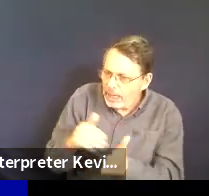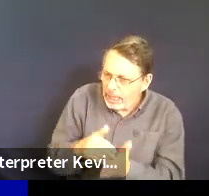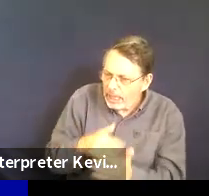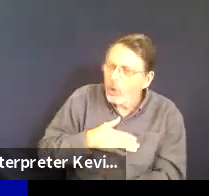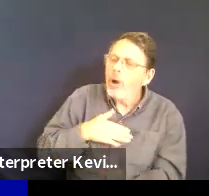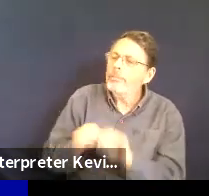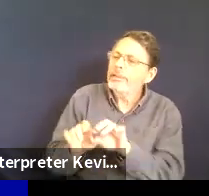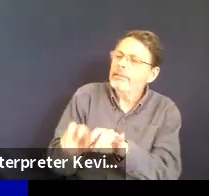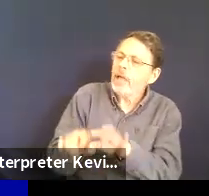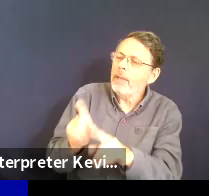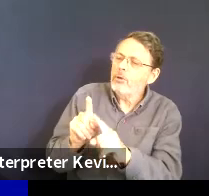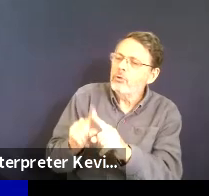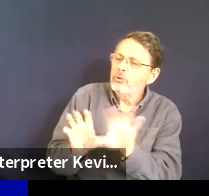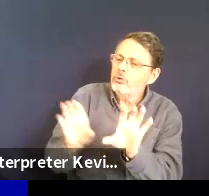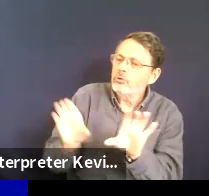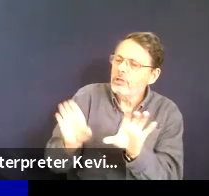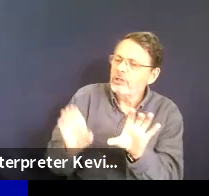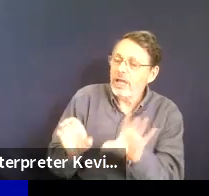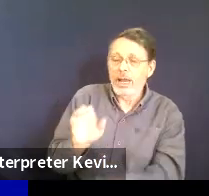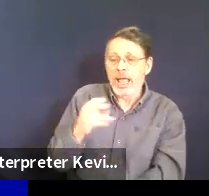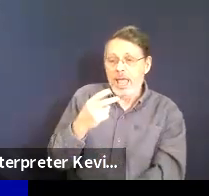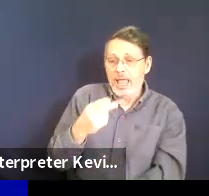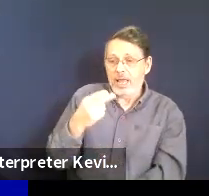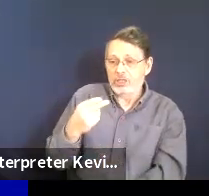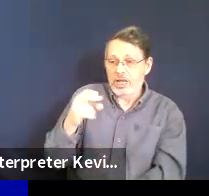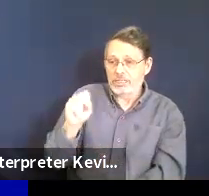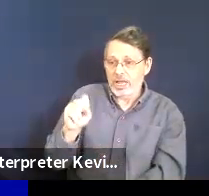into the chat box? Yeah, so it's